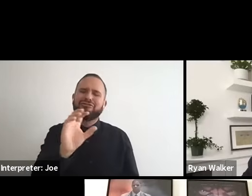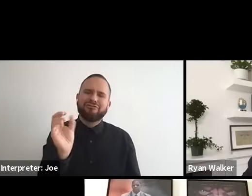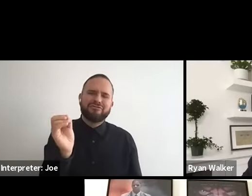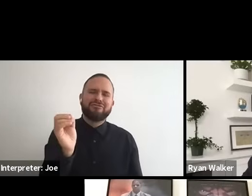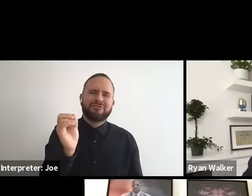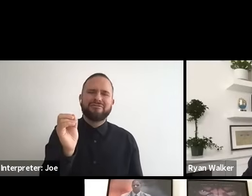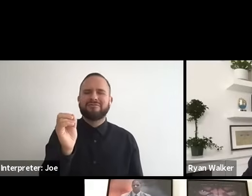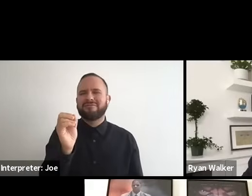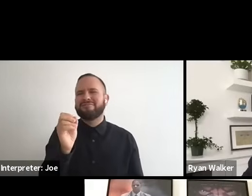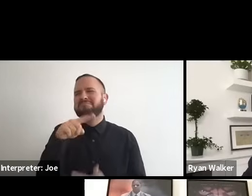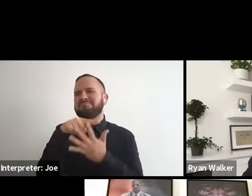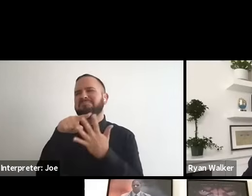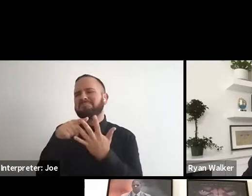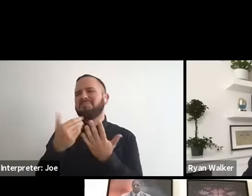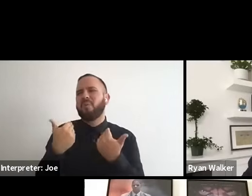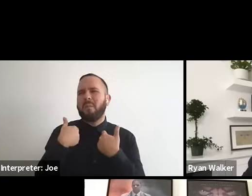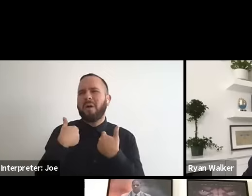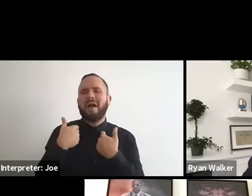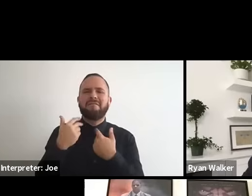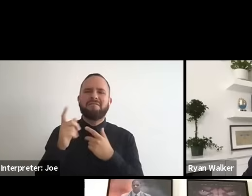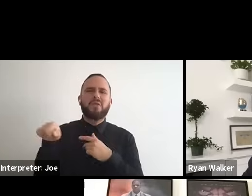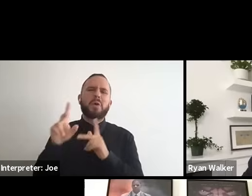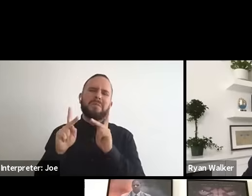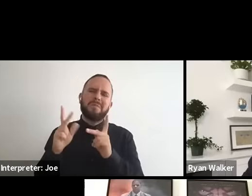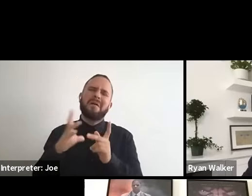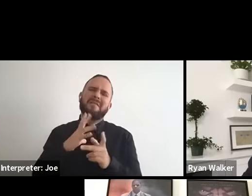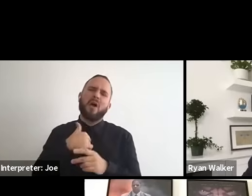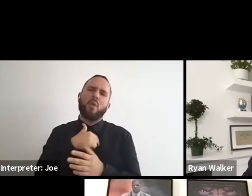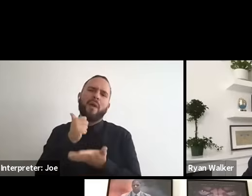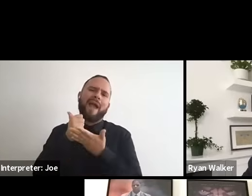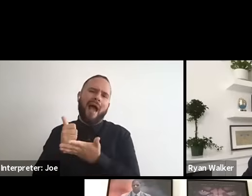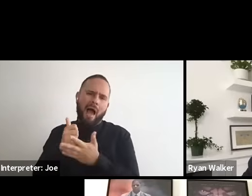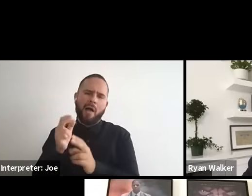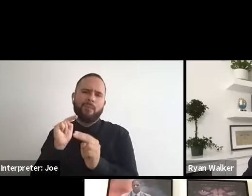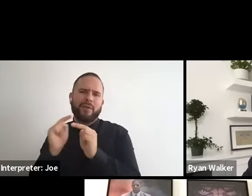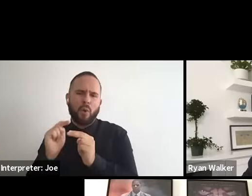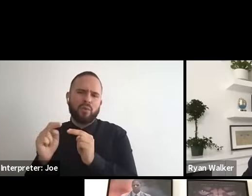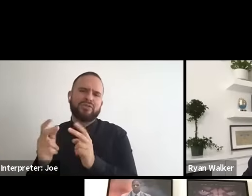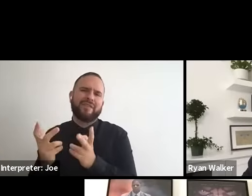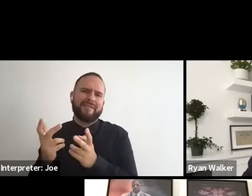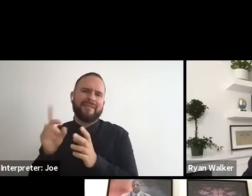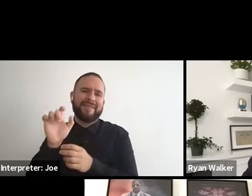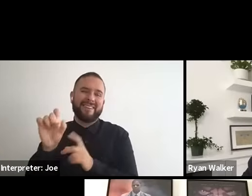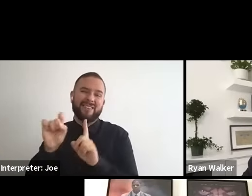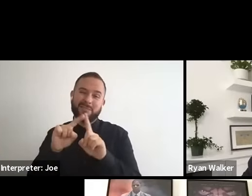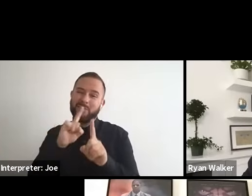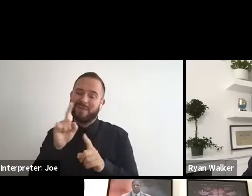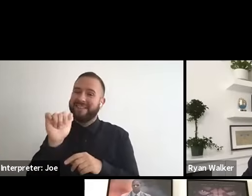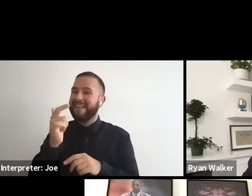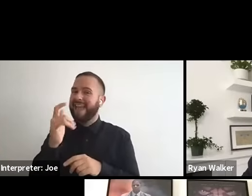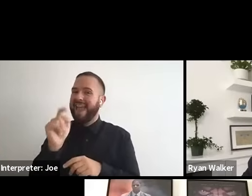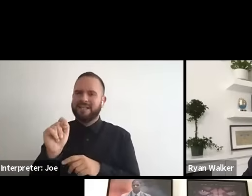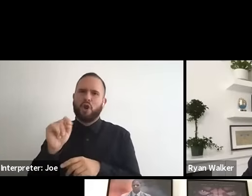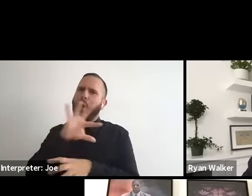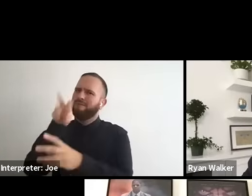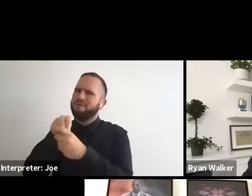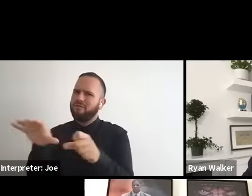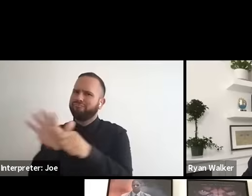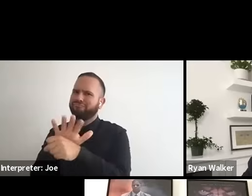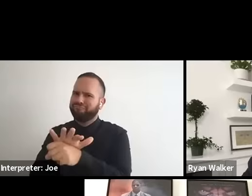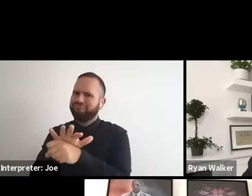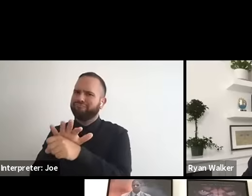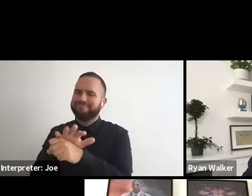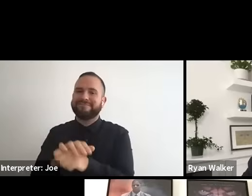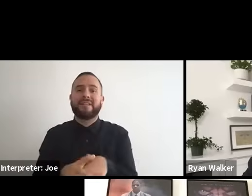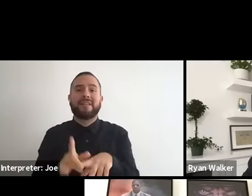do negotiate those deals, but the agent is very involved. So here's how it works in the world of